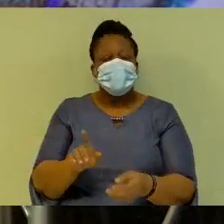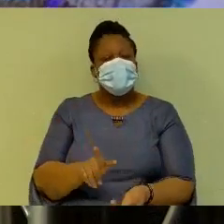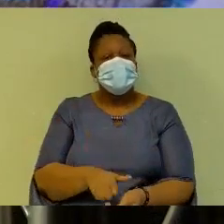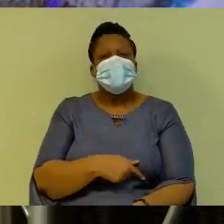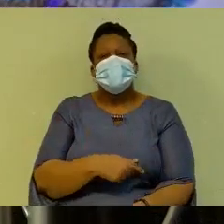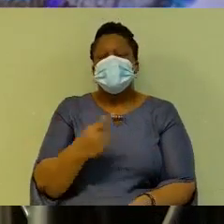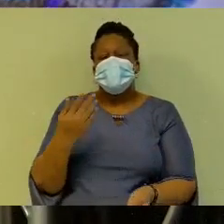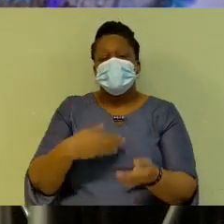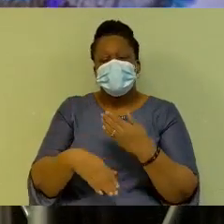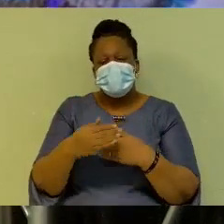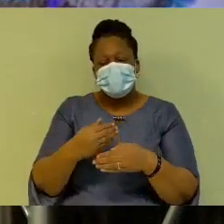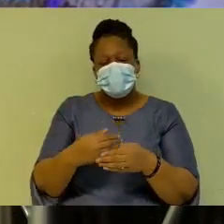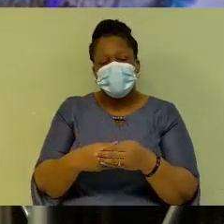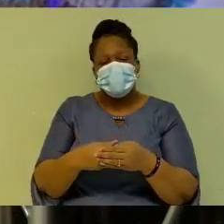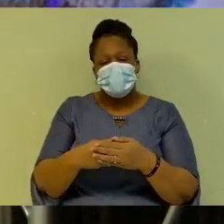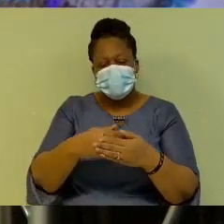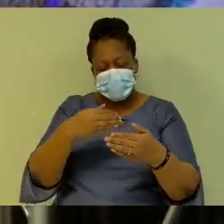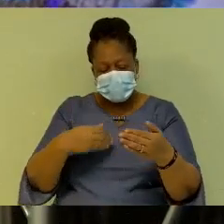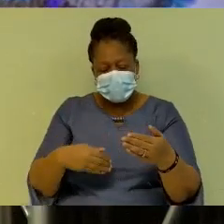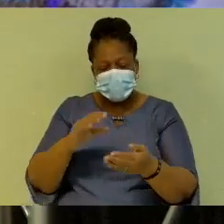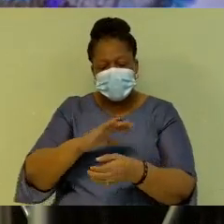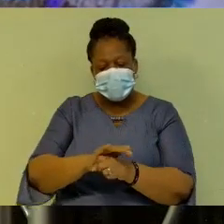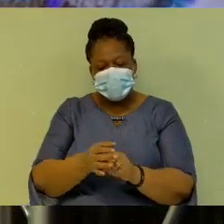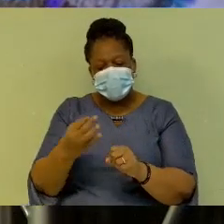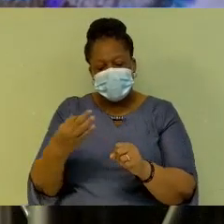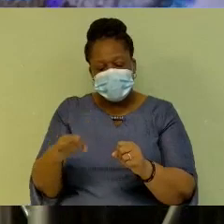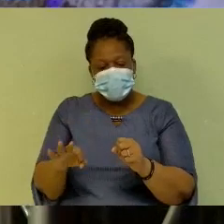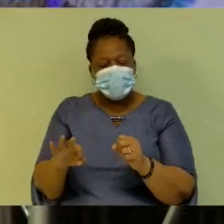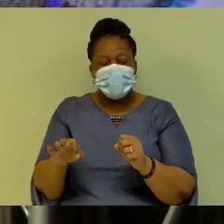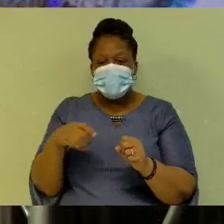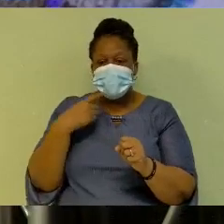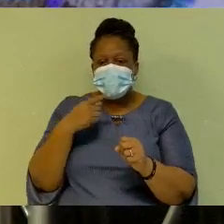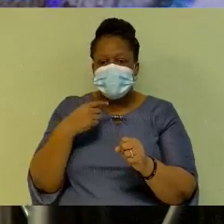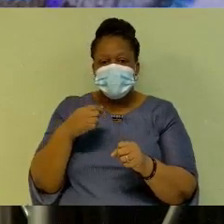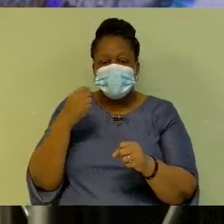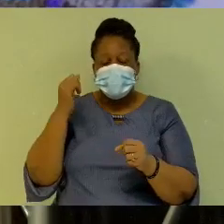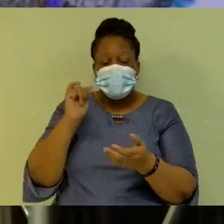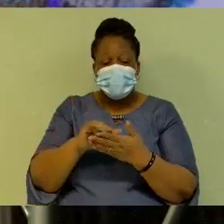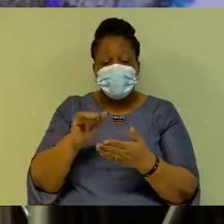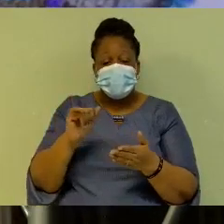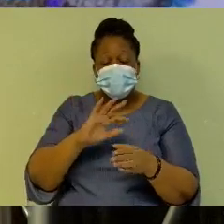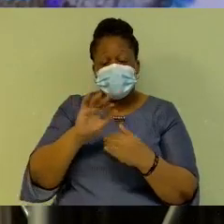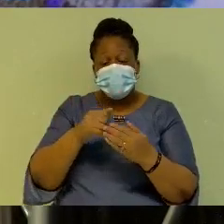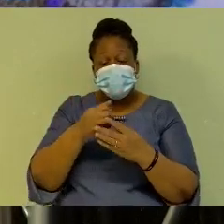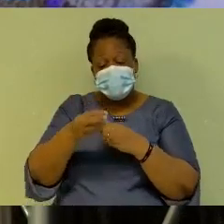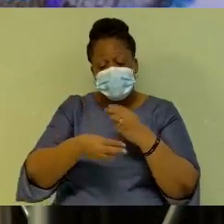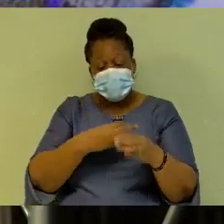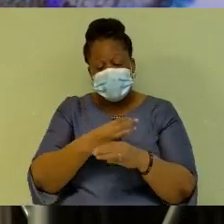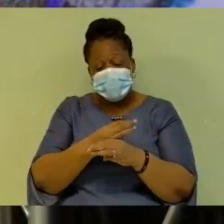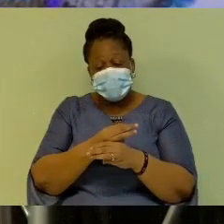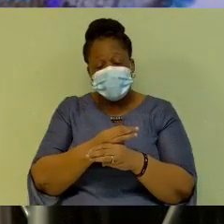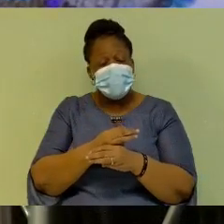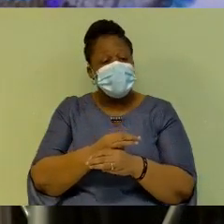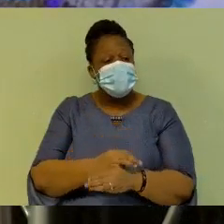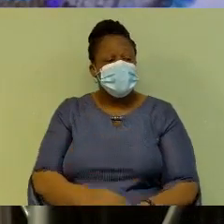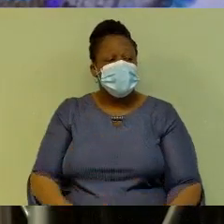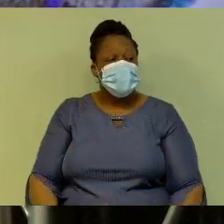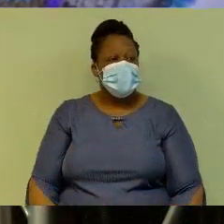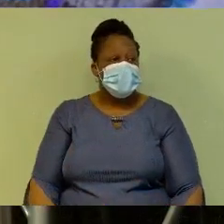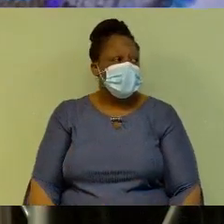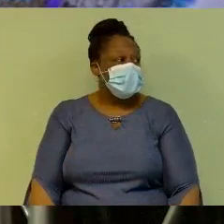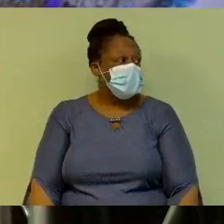by the World Health Organization, the WHO, that premier global health authority had announced for the first time a year of